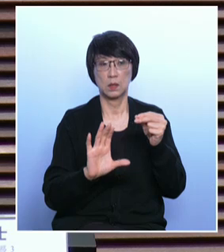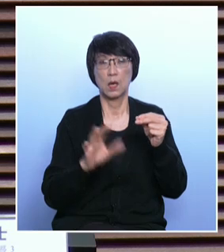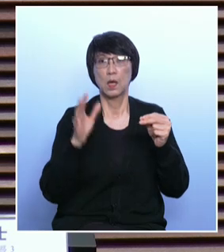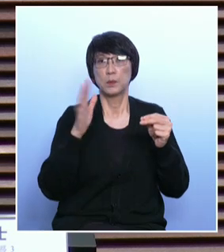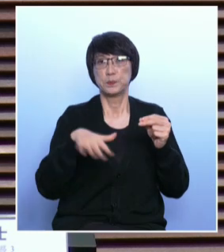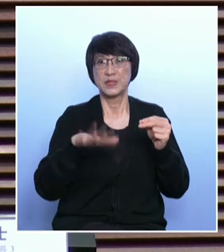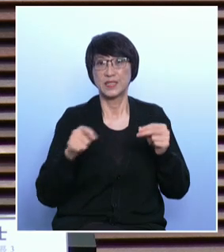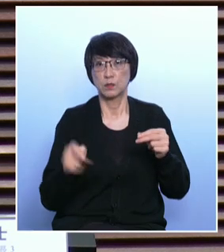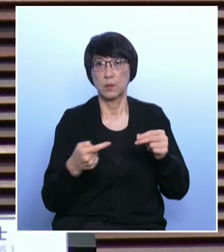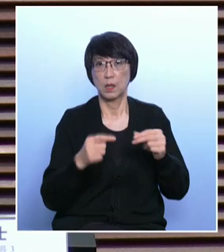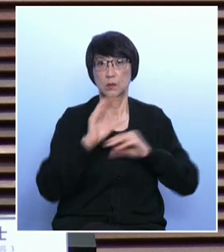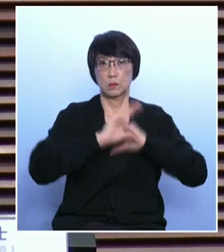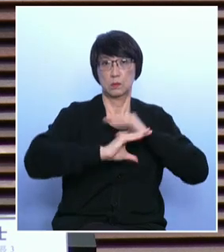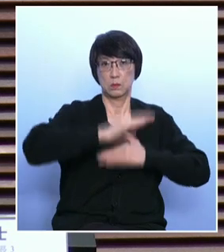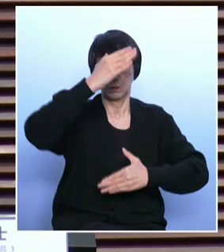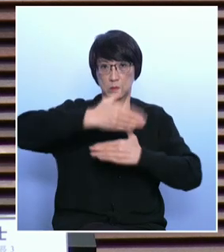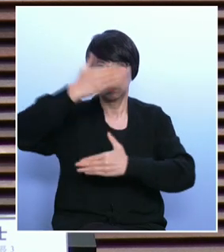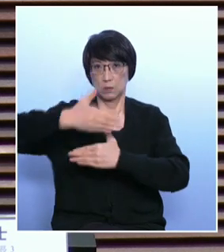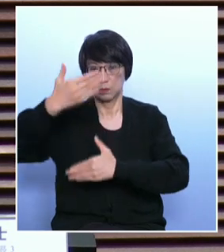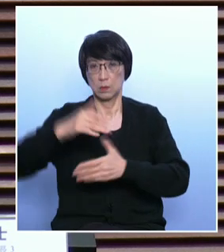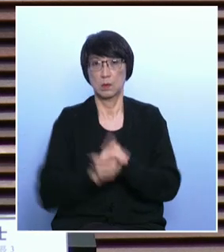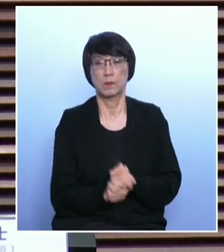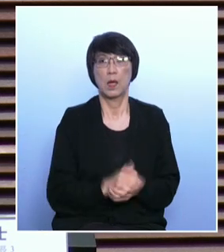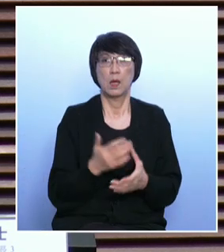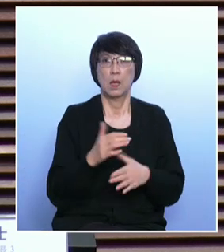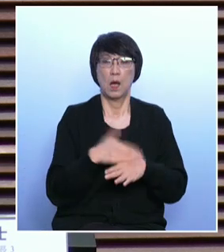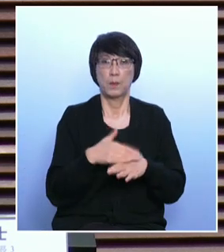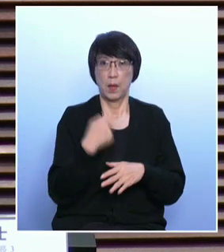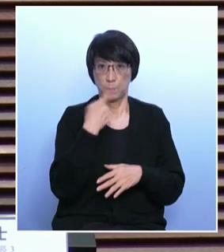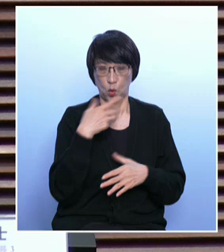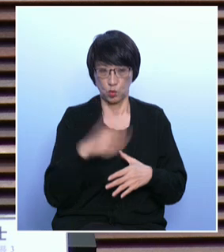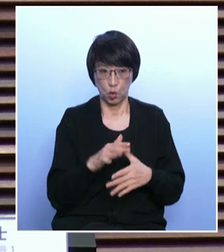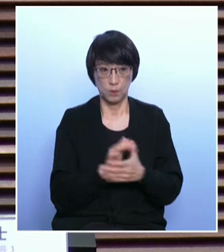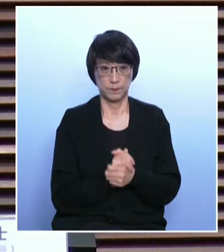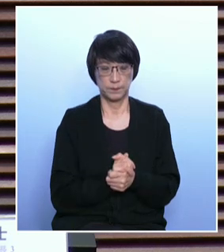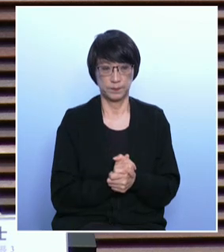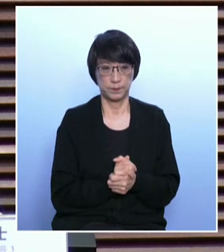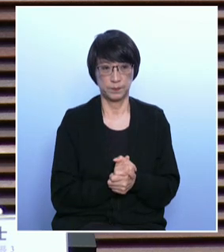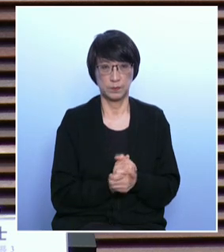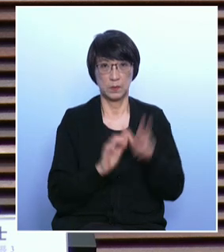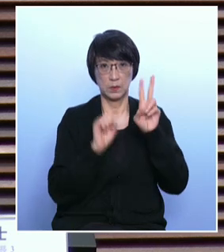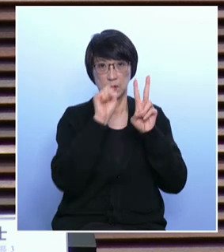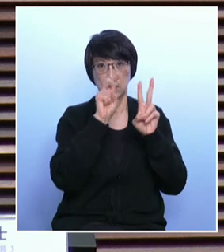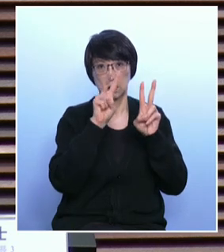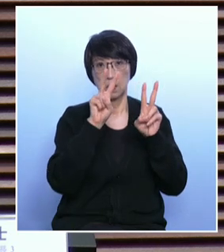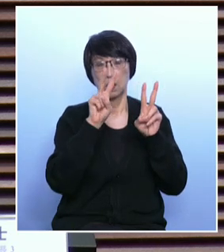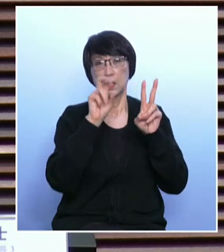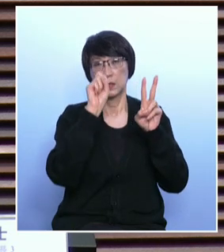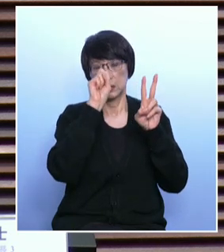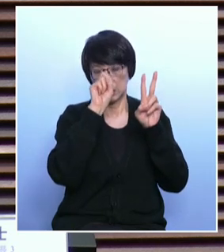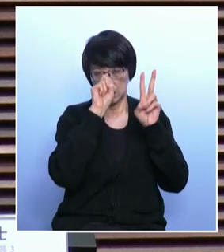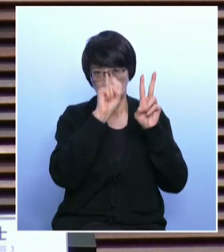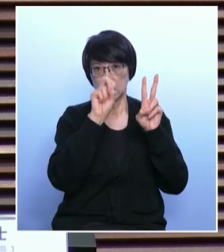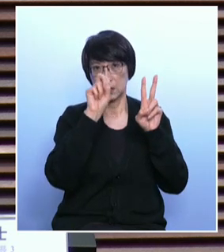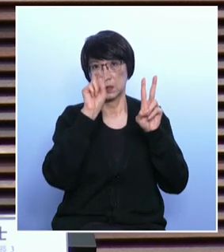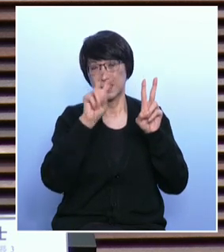about $750 million were set aside for the construction of a building. In